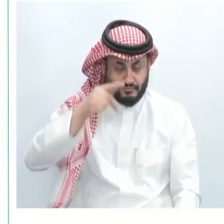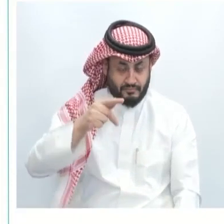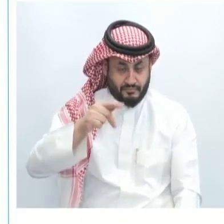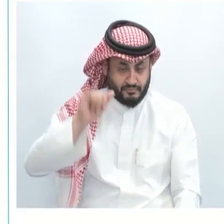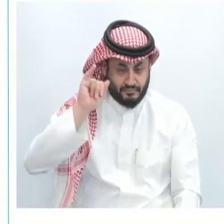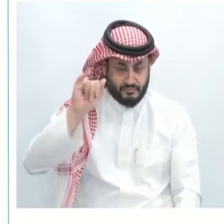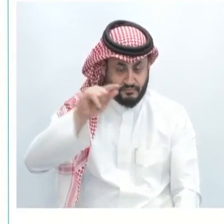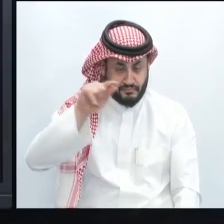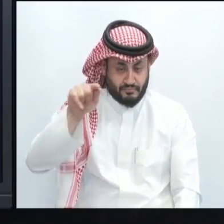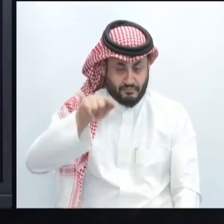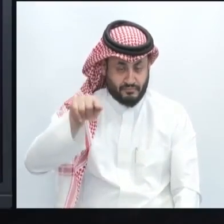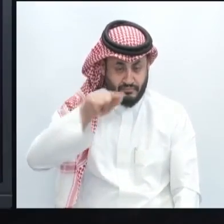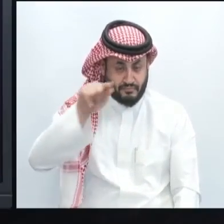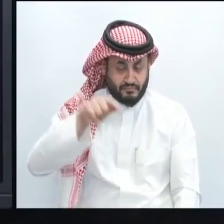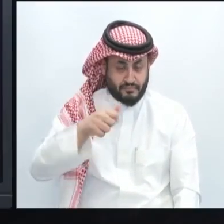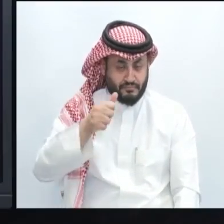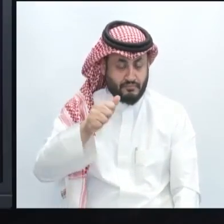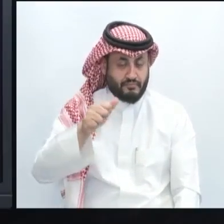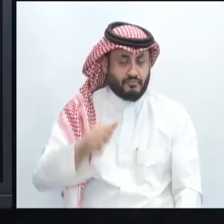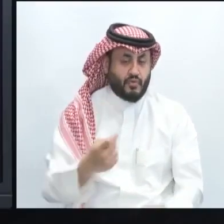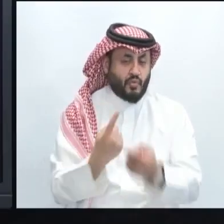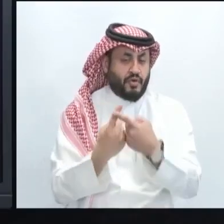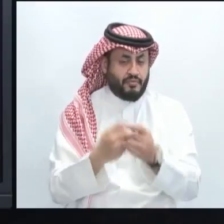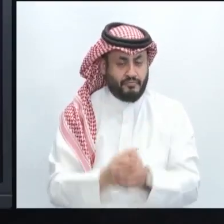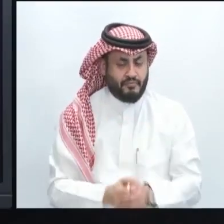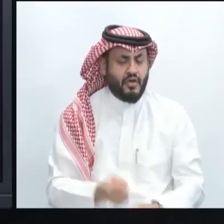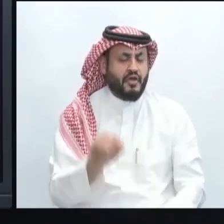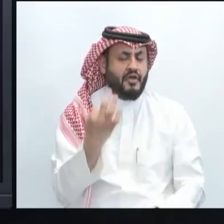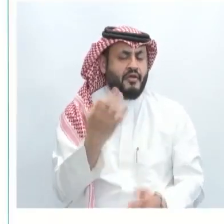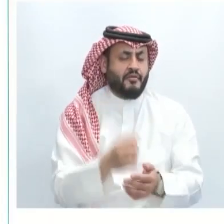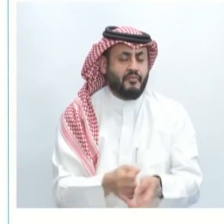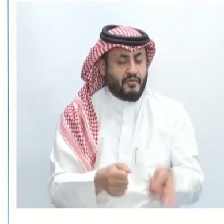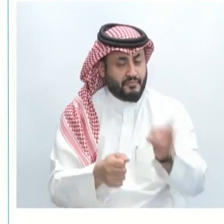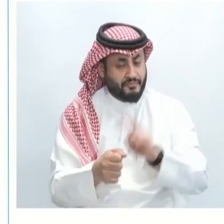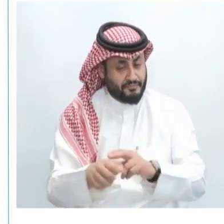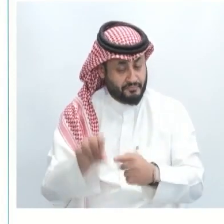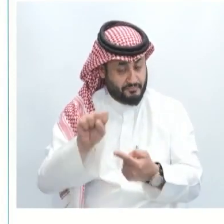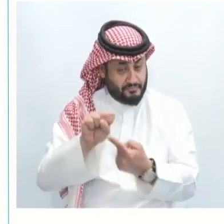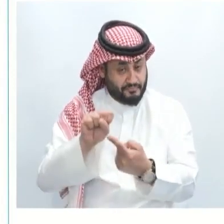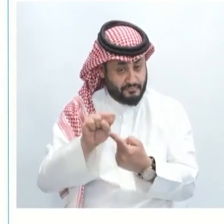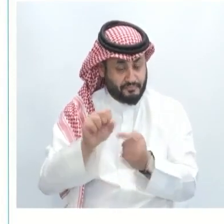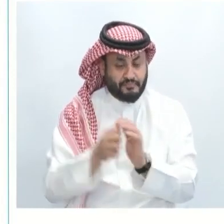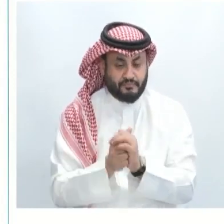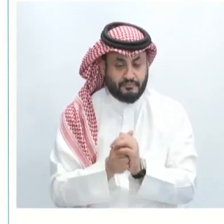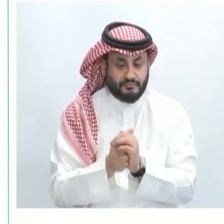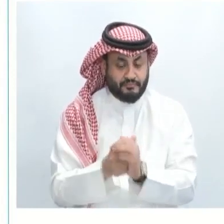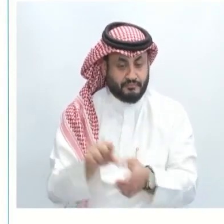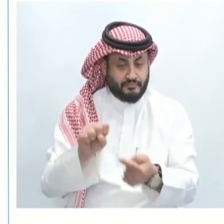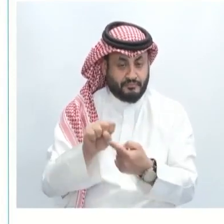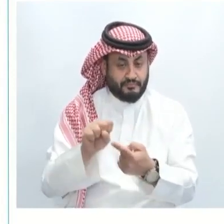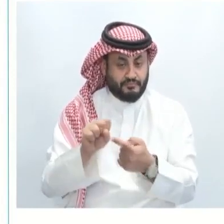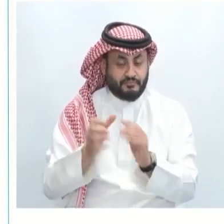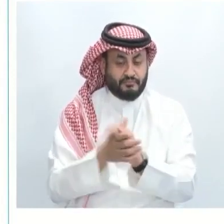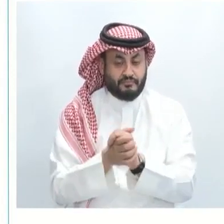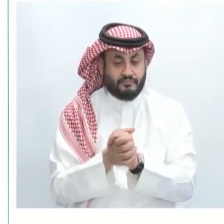is one pizza. And we said if we have three, then we